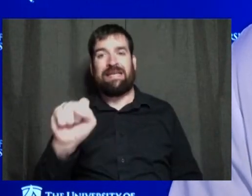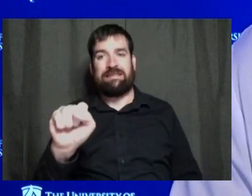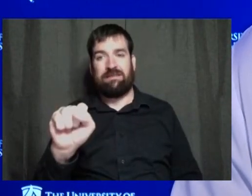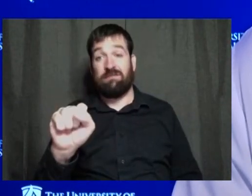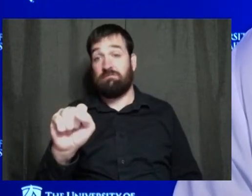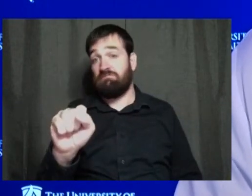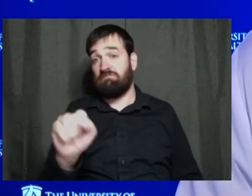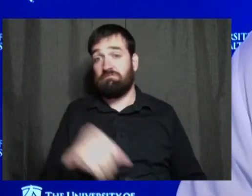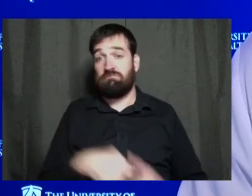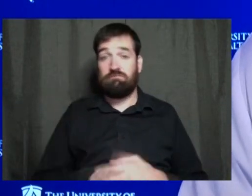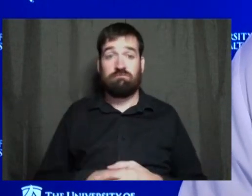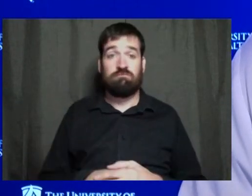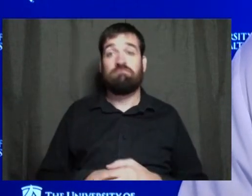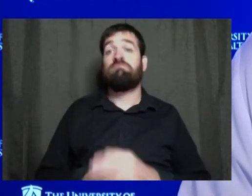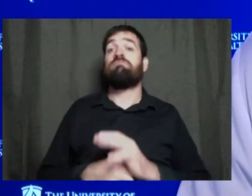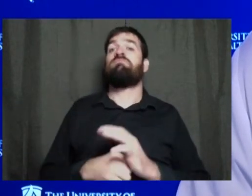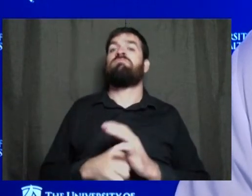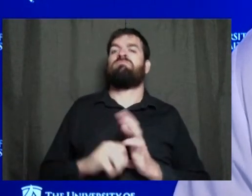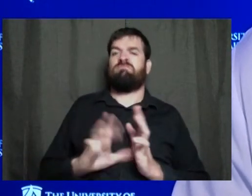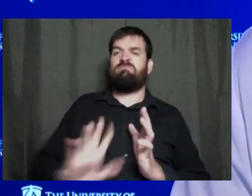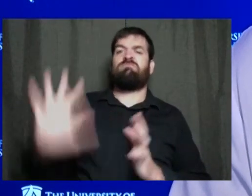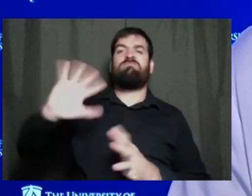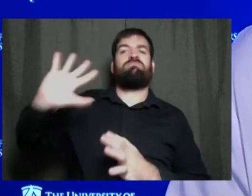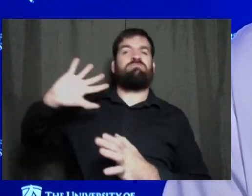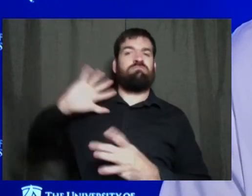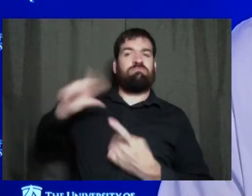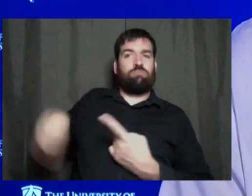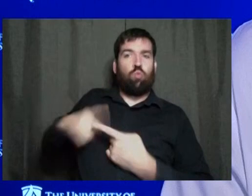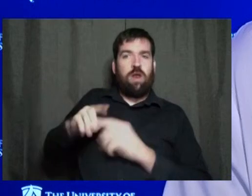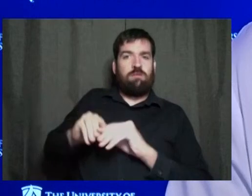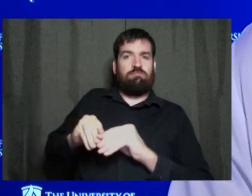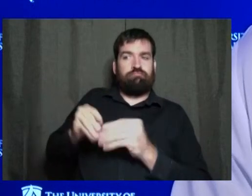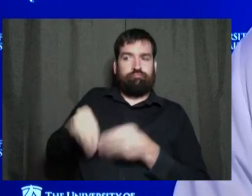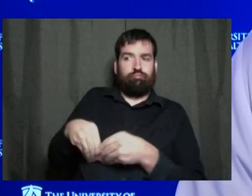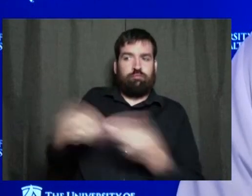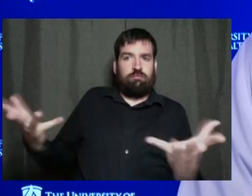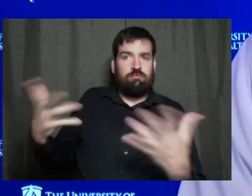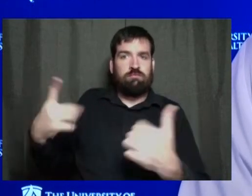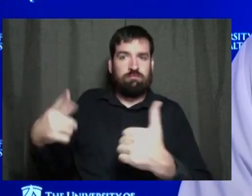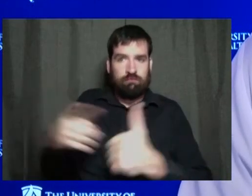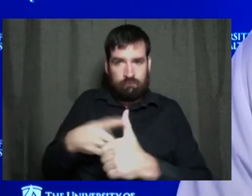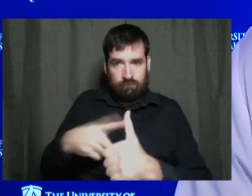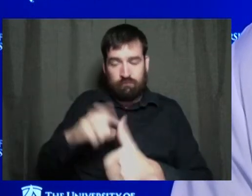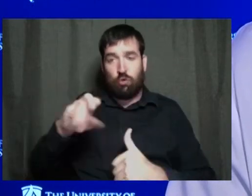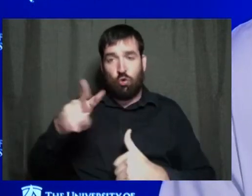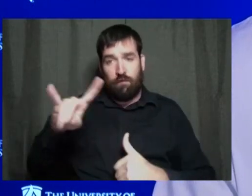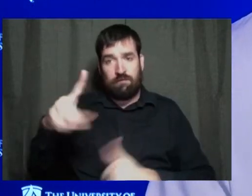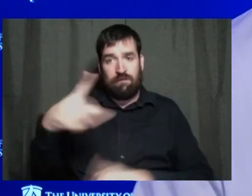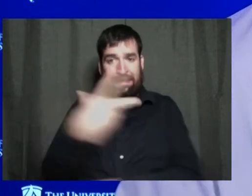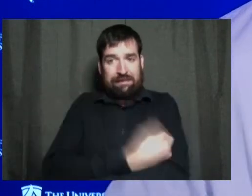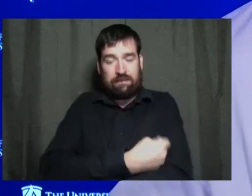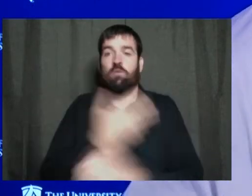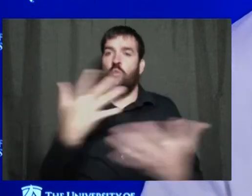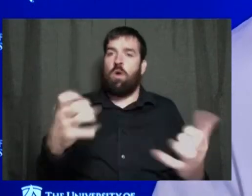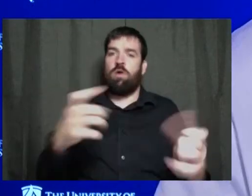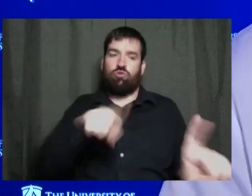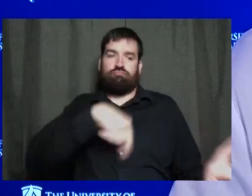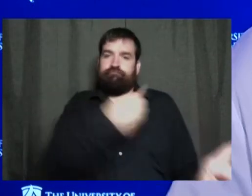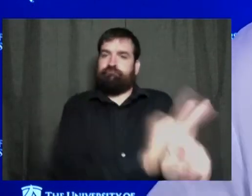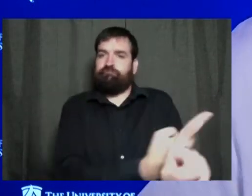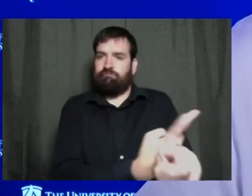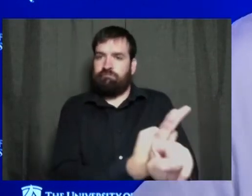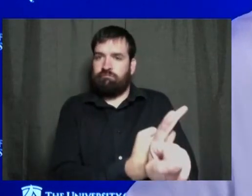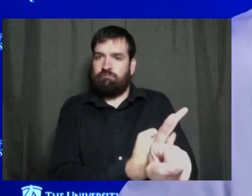initially when the COVID vaccines were coming out, they wanted you to spread the COVID vaccine out from any other vaccines by